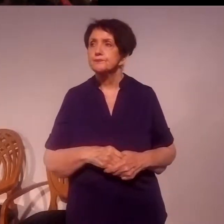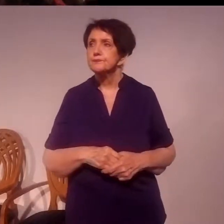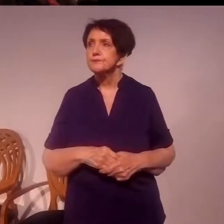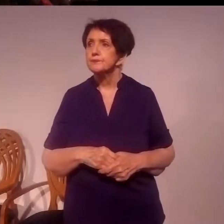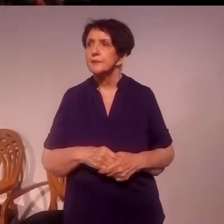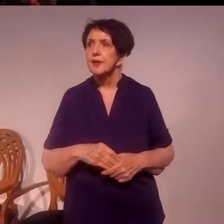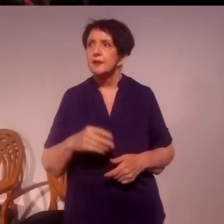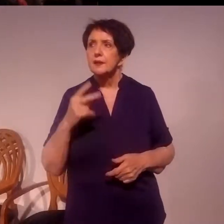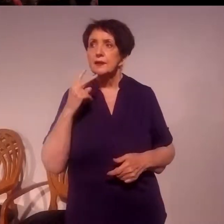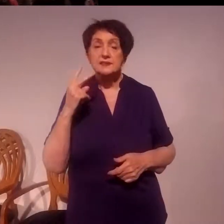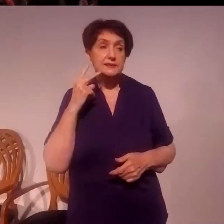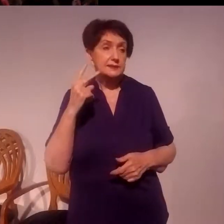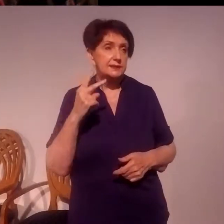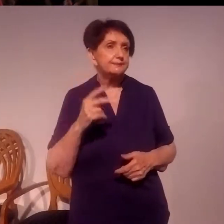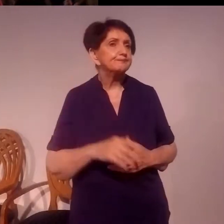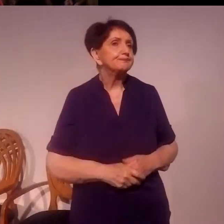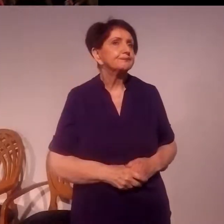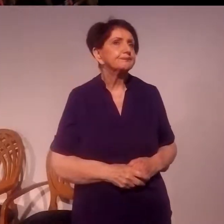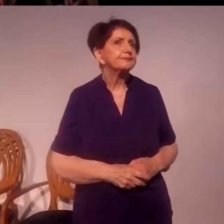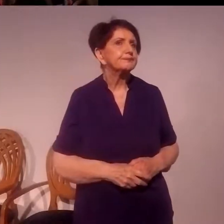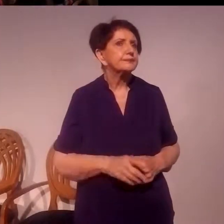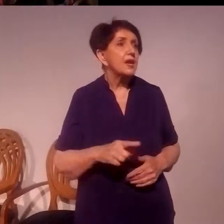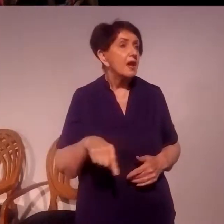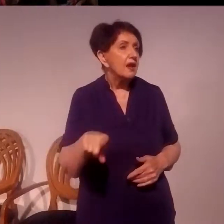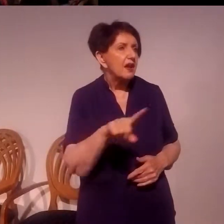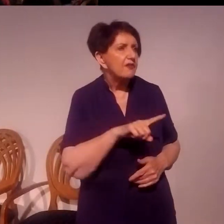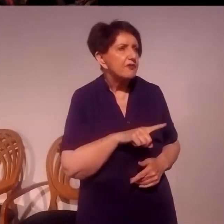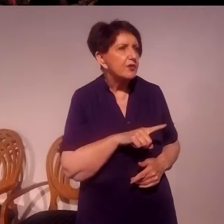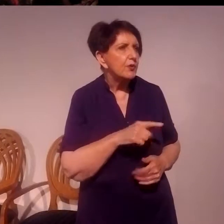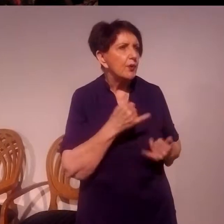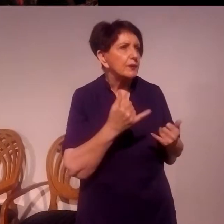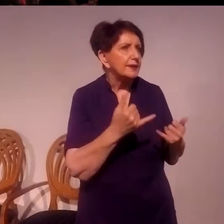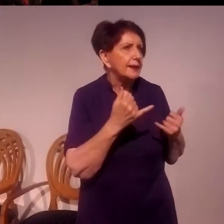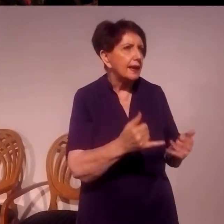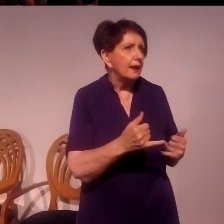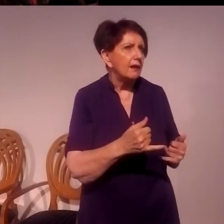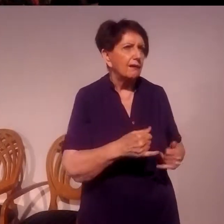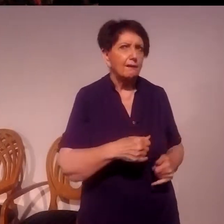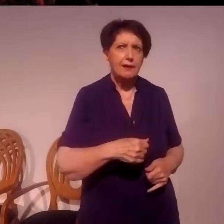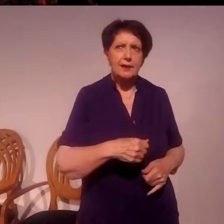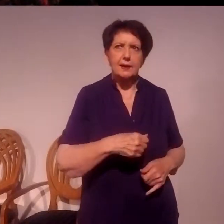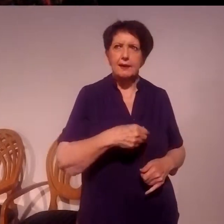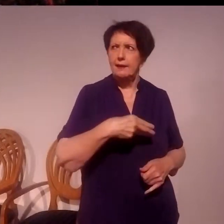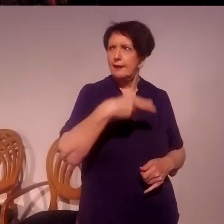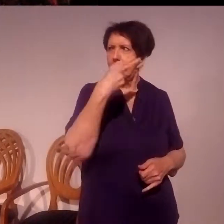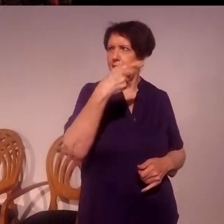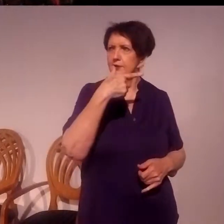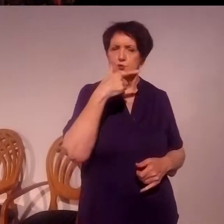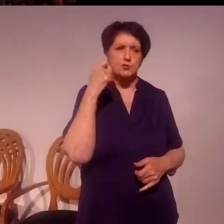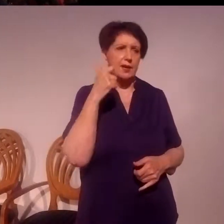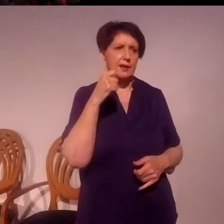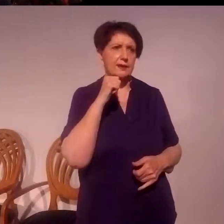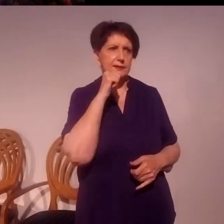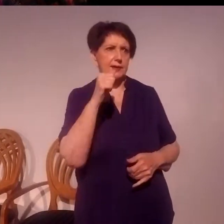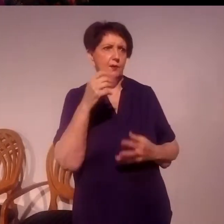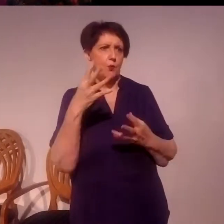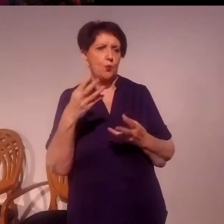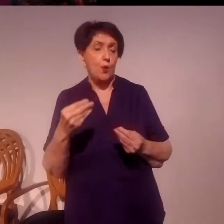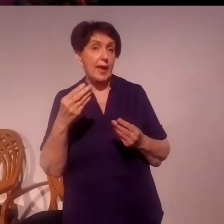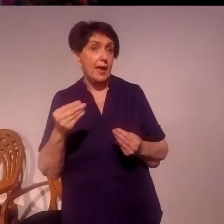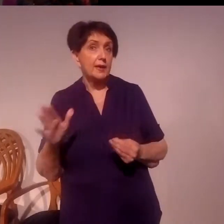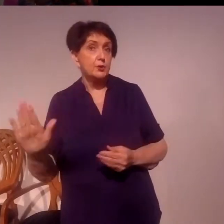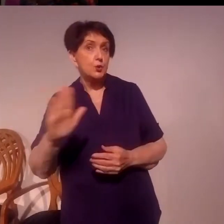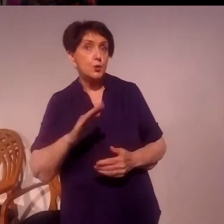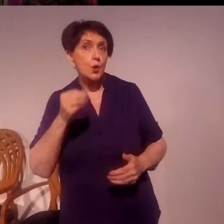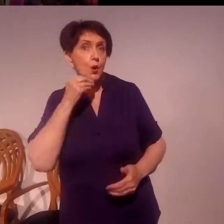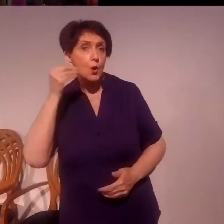Let's see. If you are currently high and dry and not sopping wet in your